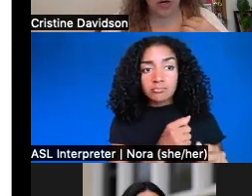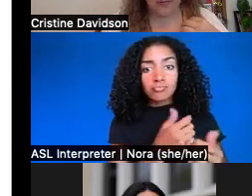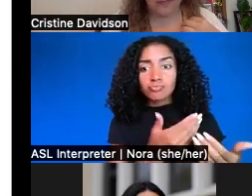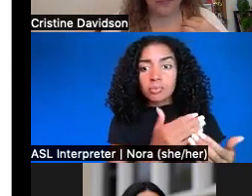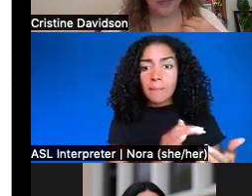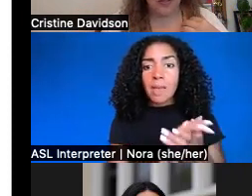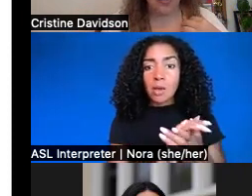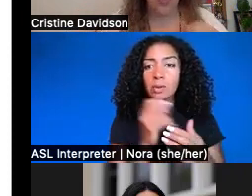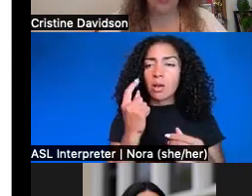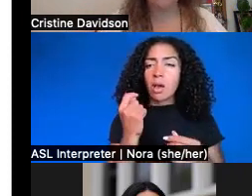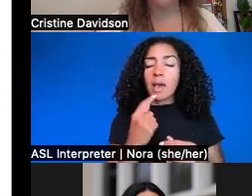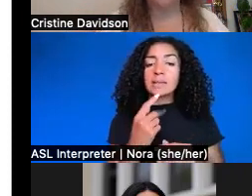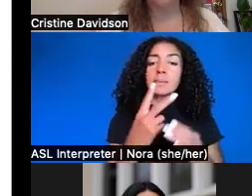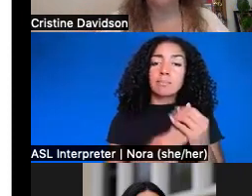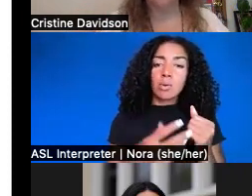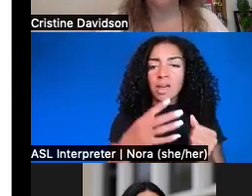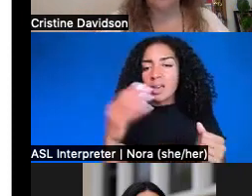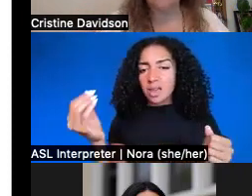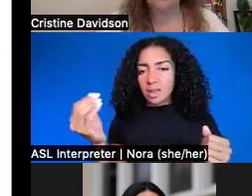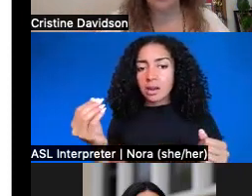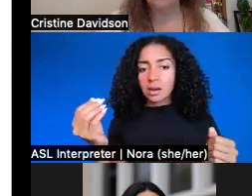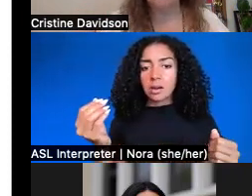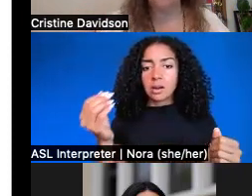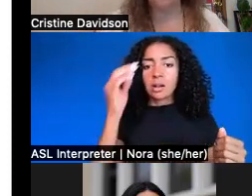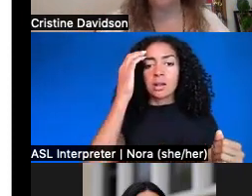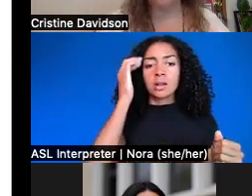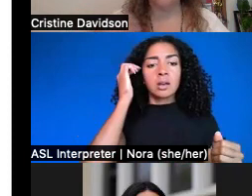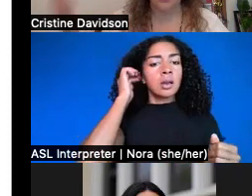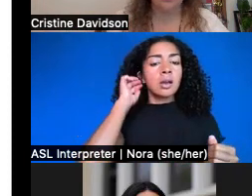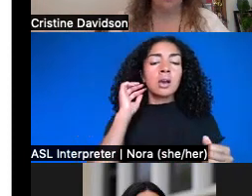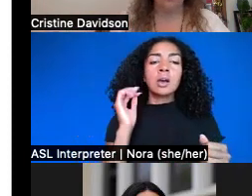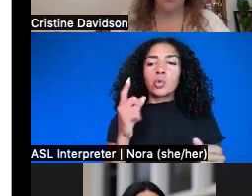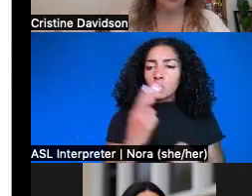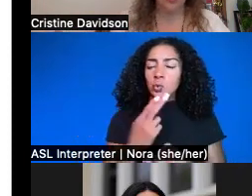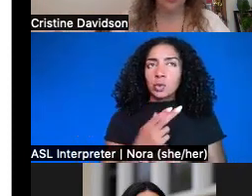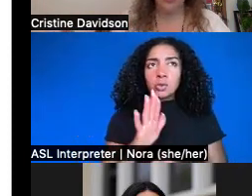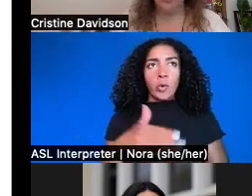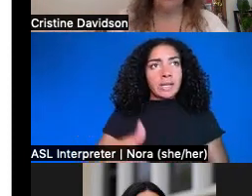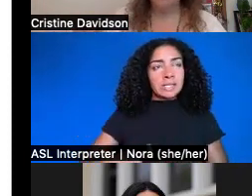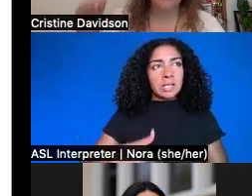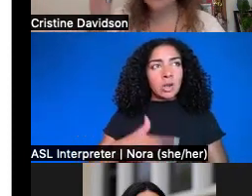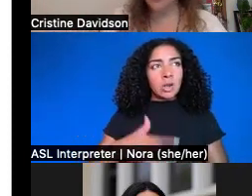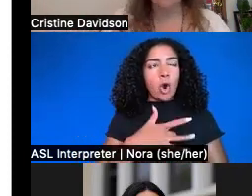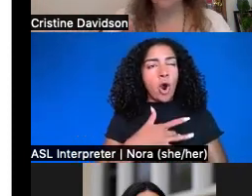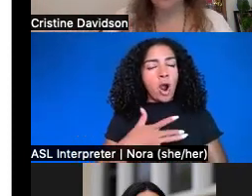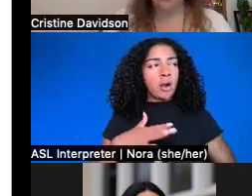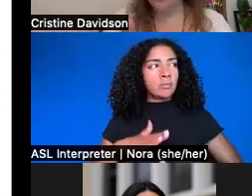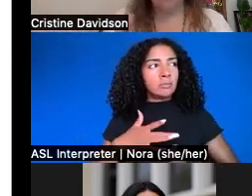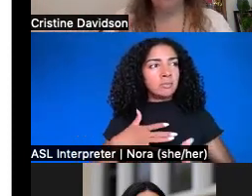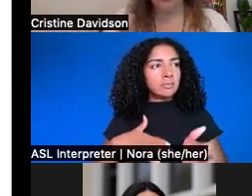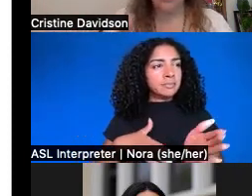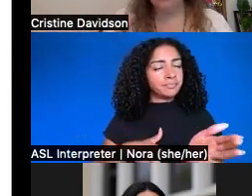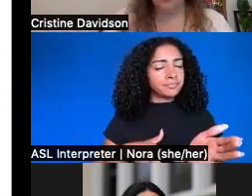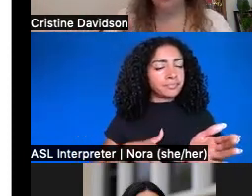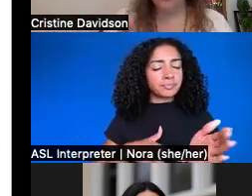your heart to know when it's time to share other kinds of information. And maybe it's not in